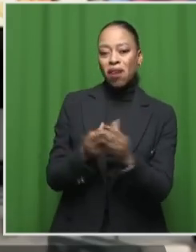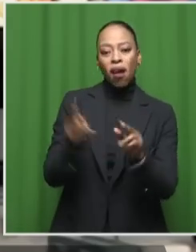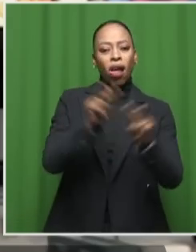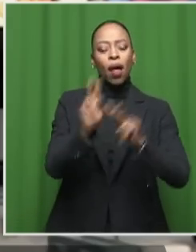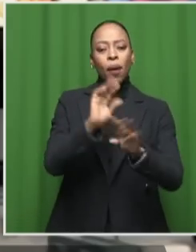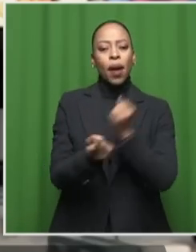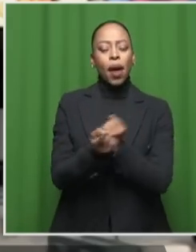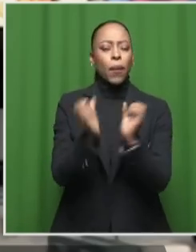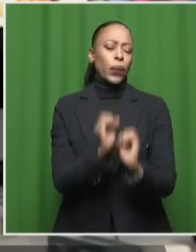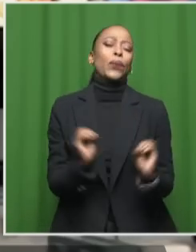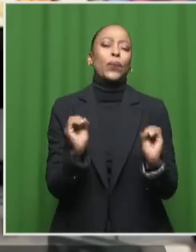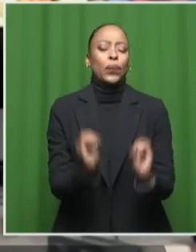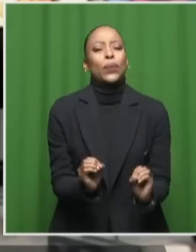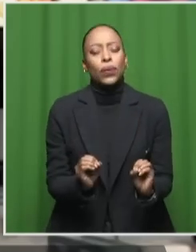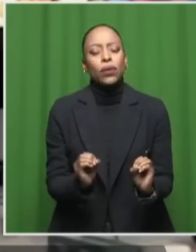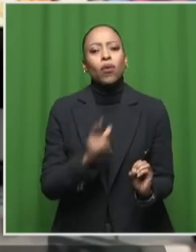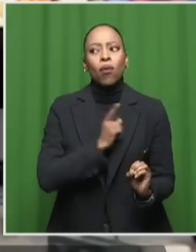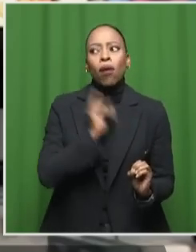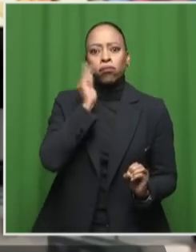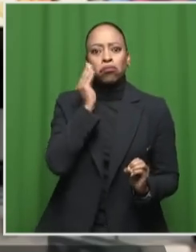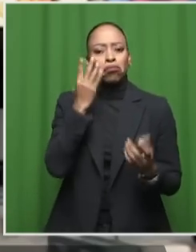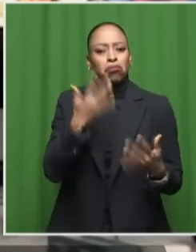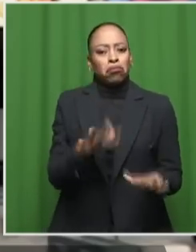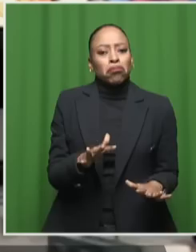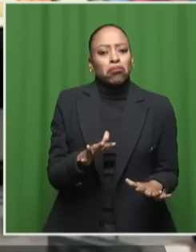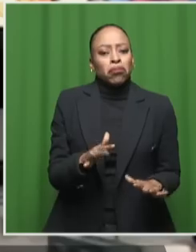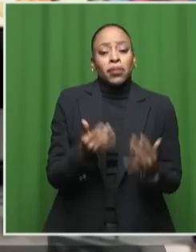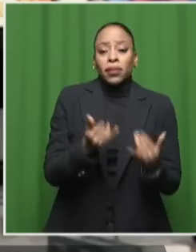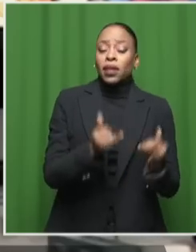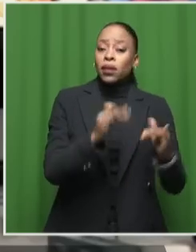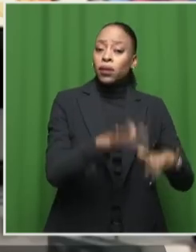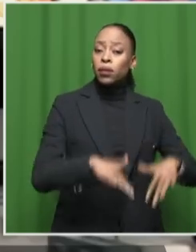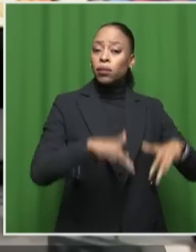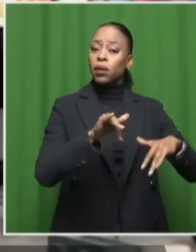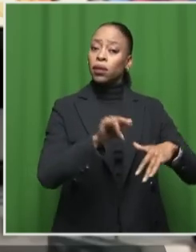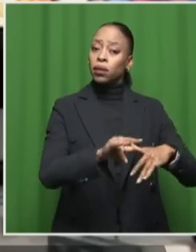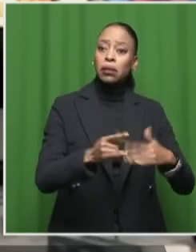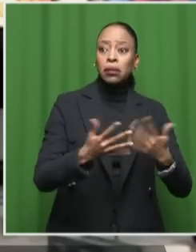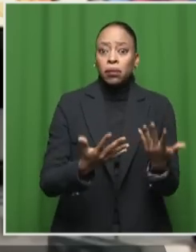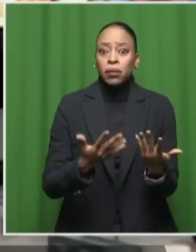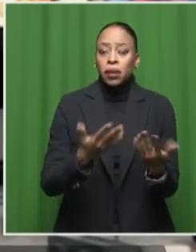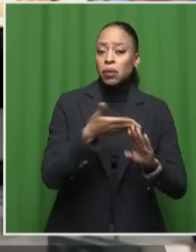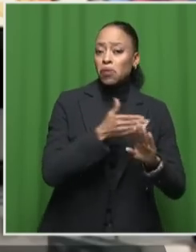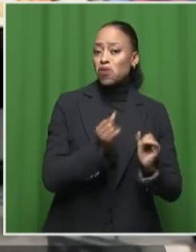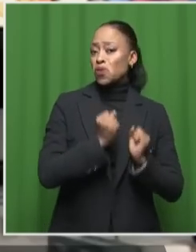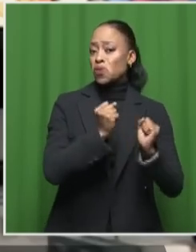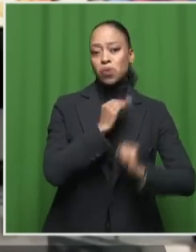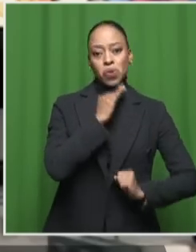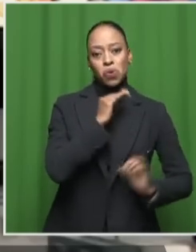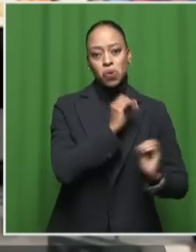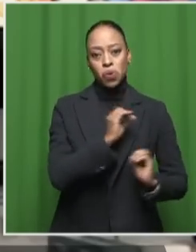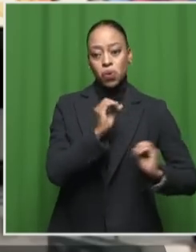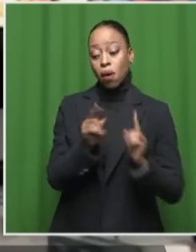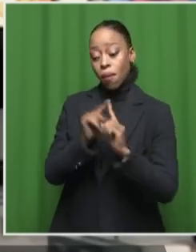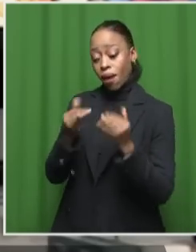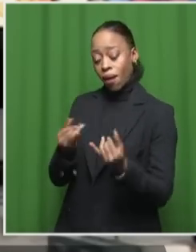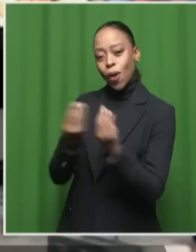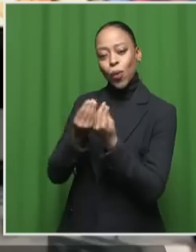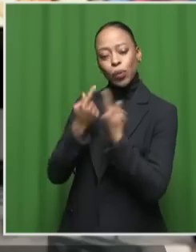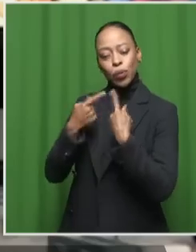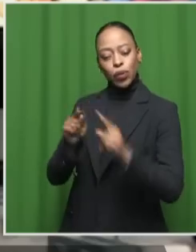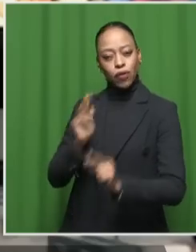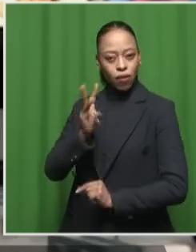with a degree of experience on that. Parliament has not been strong enough. Now it's going to be different. And I think the